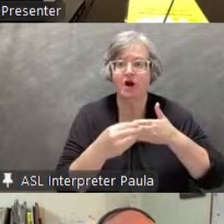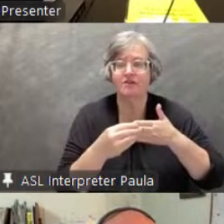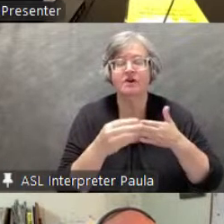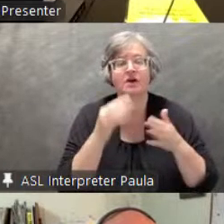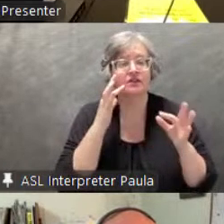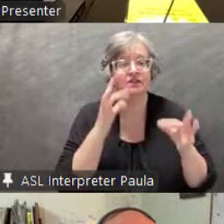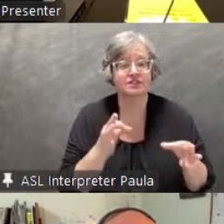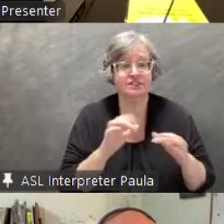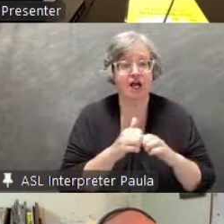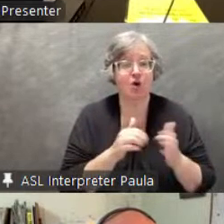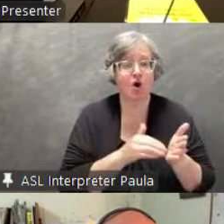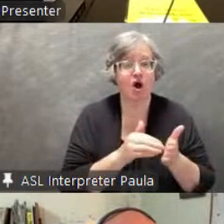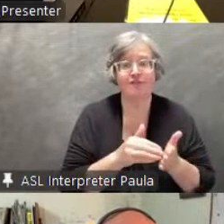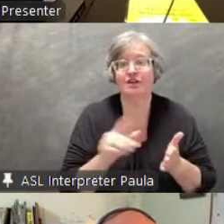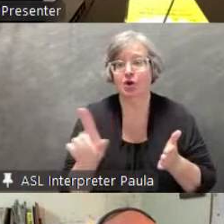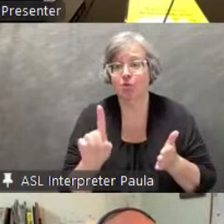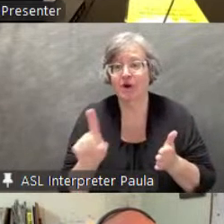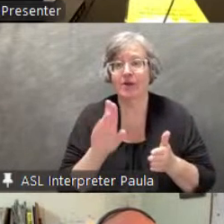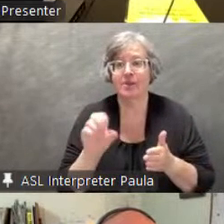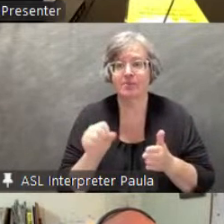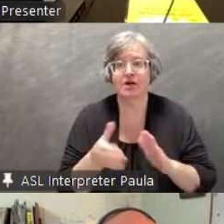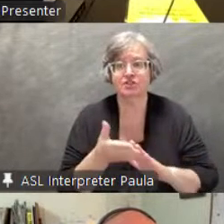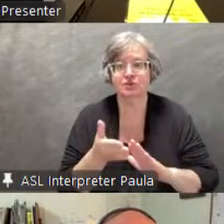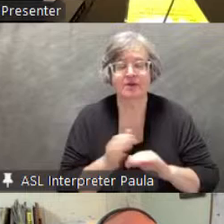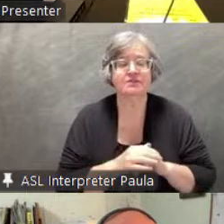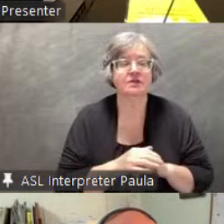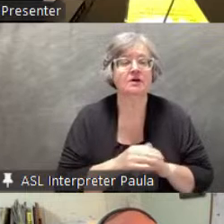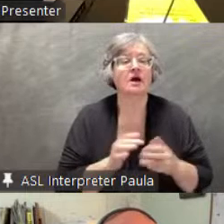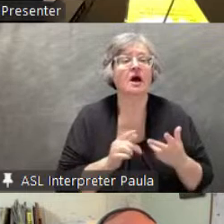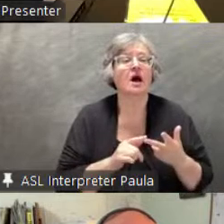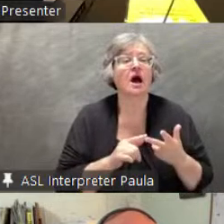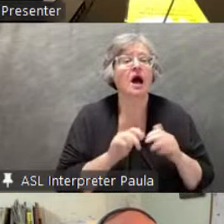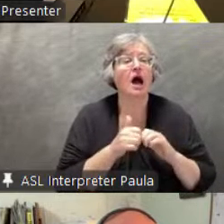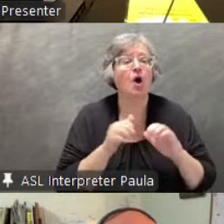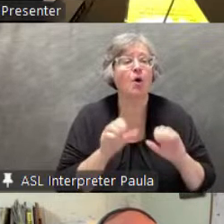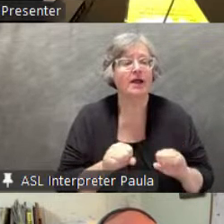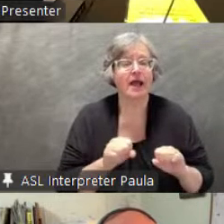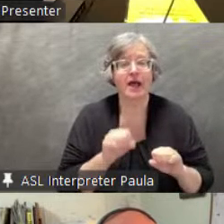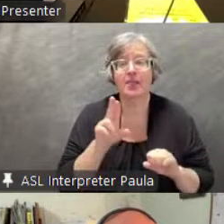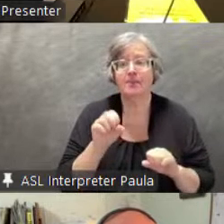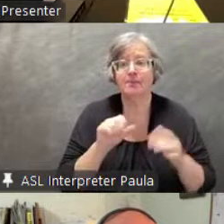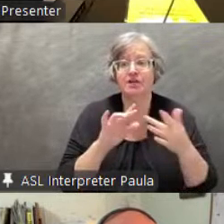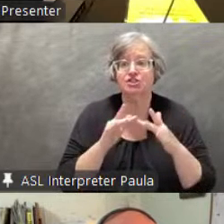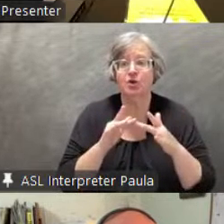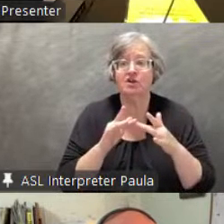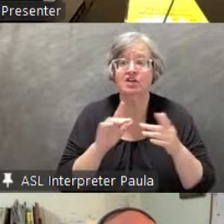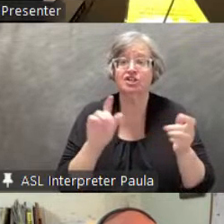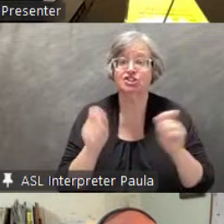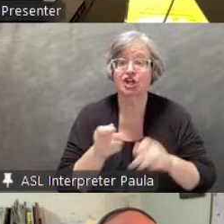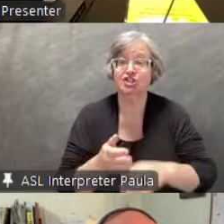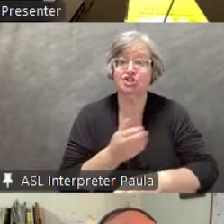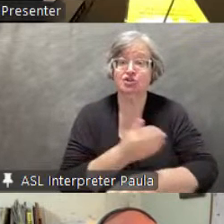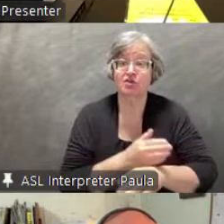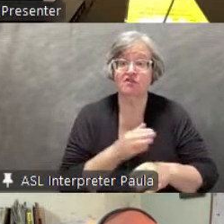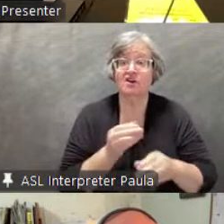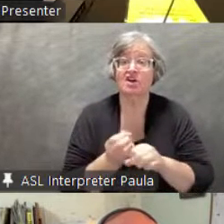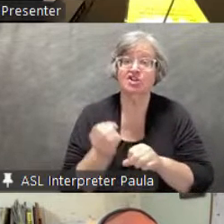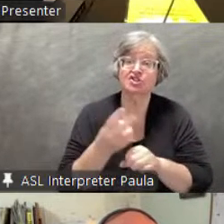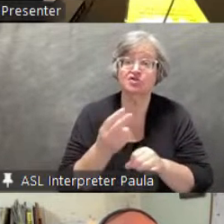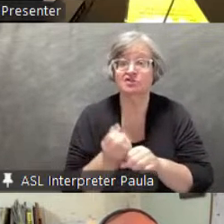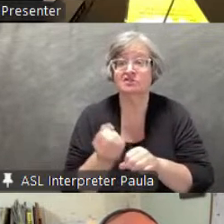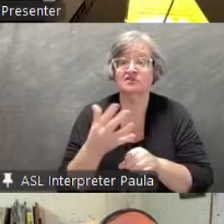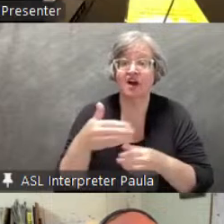the bus operates? And lastly, how could the bus network change and improve over the next 2 to 5 years? And what would it